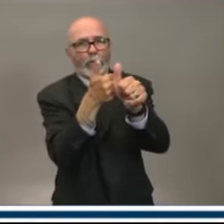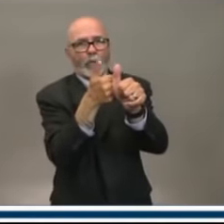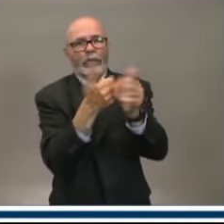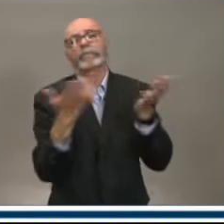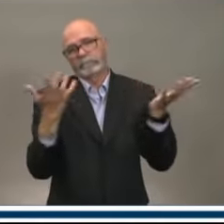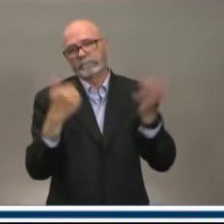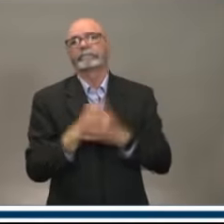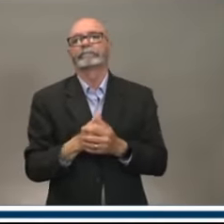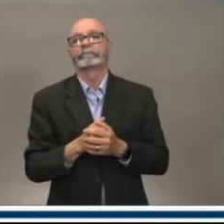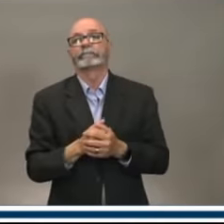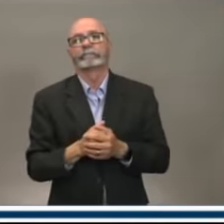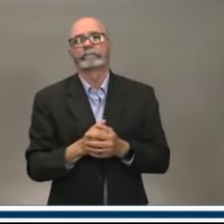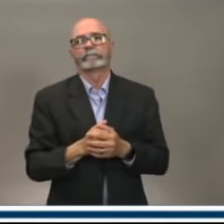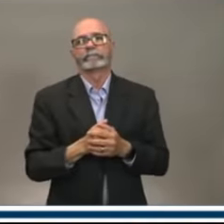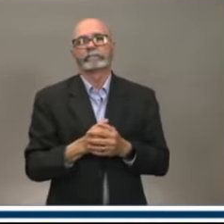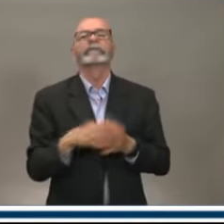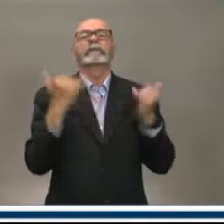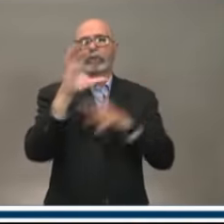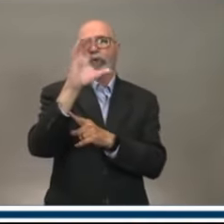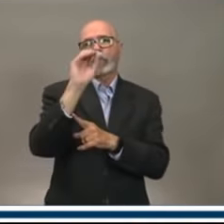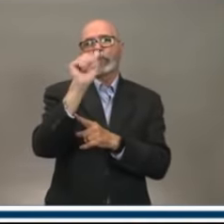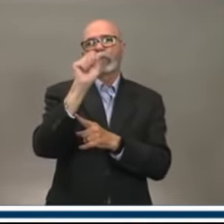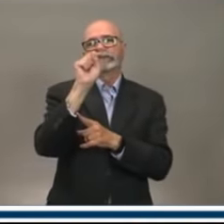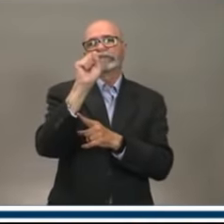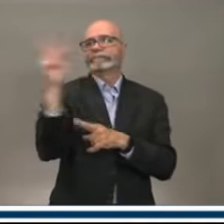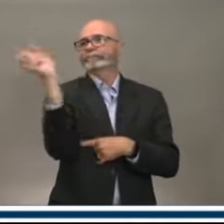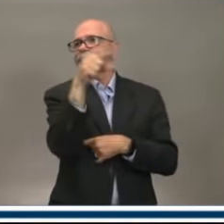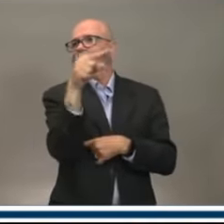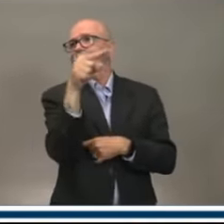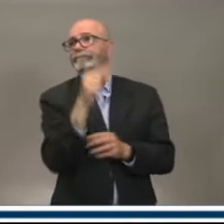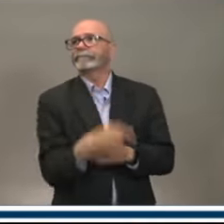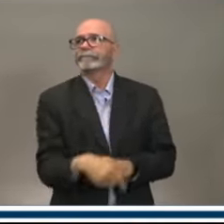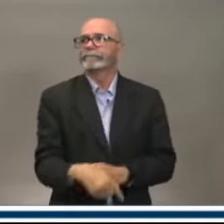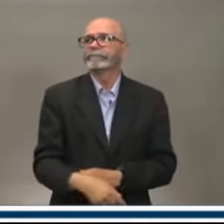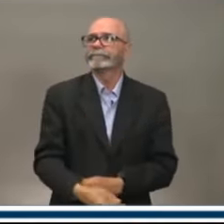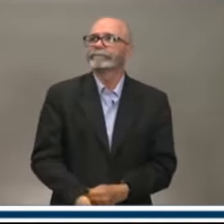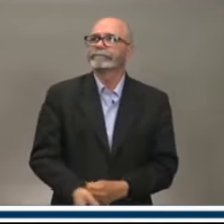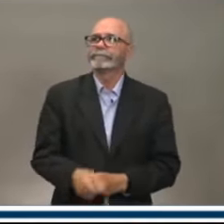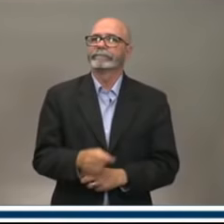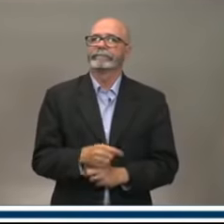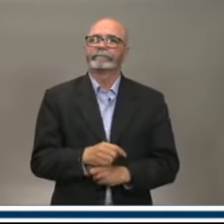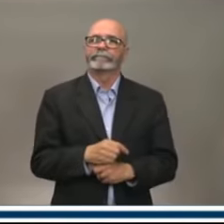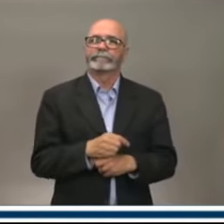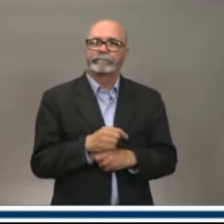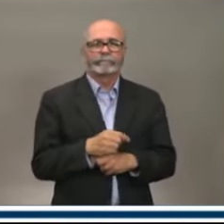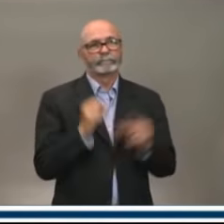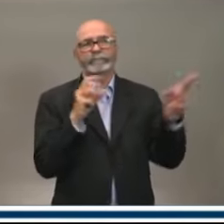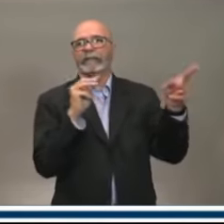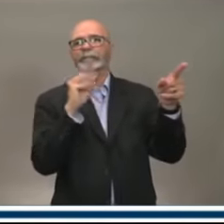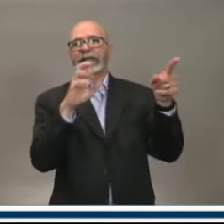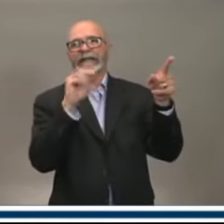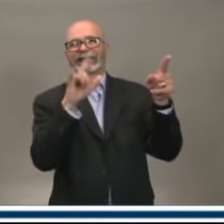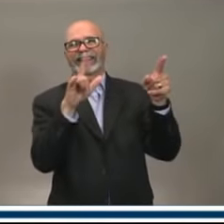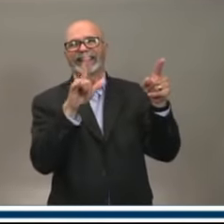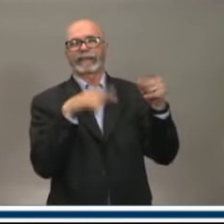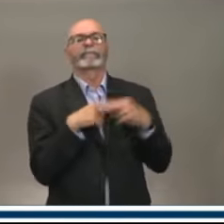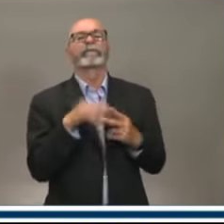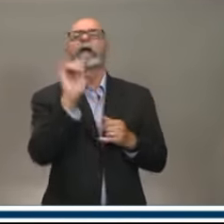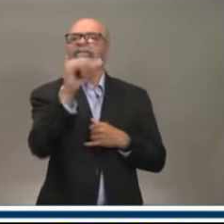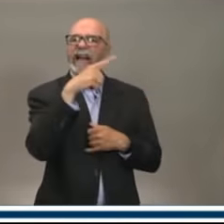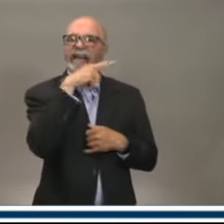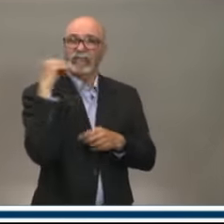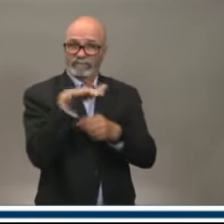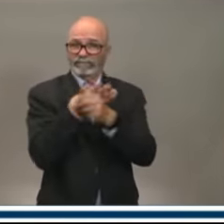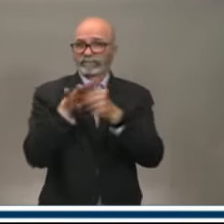For the Premier, Halifax, we're seeing in Halifax Regional Municipality and other municipalities across the country laying people